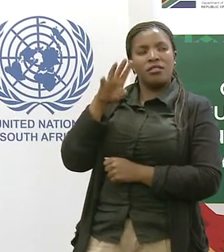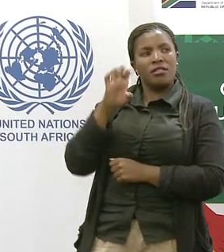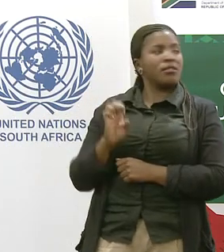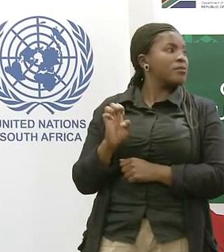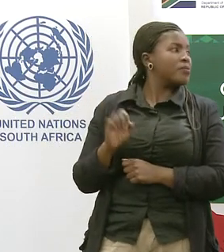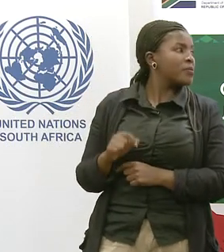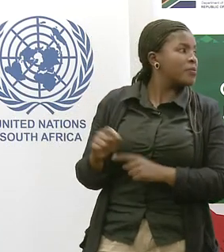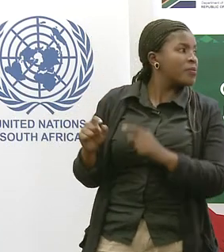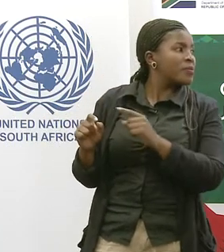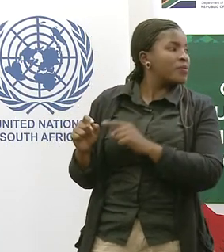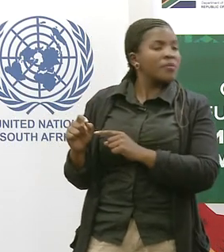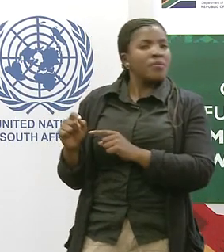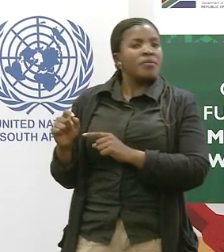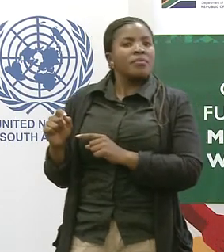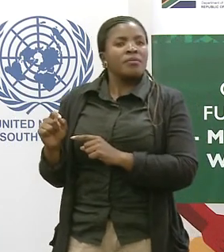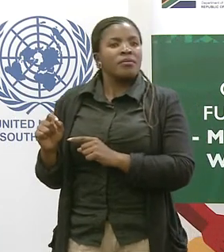Okay.